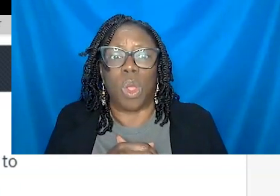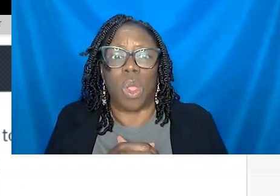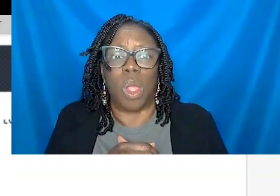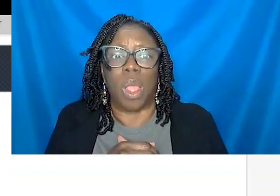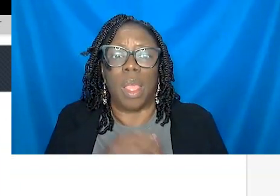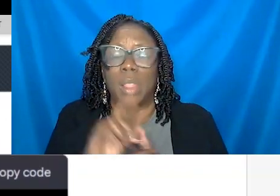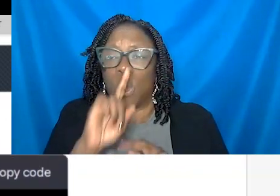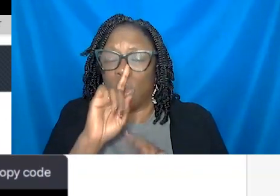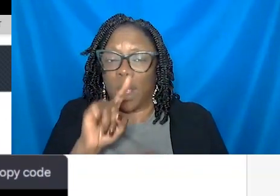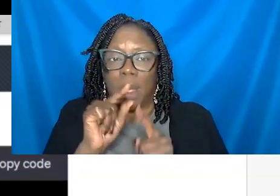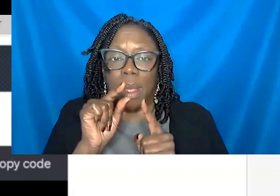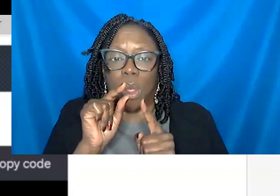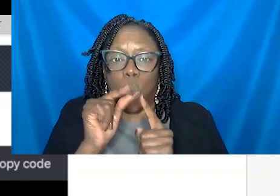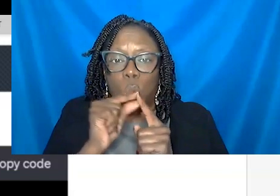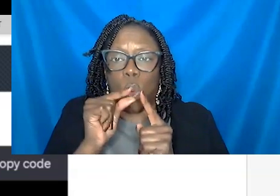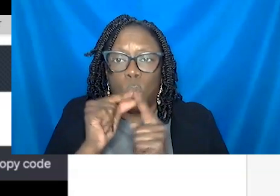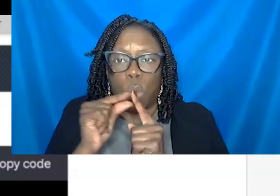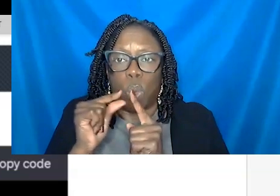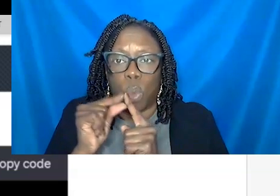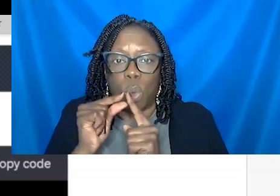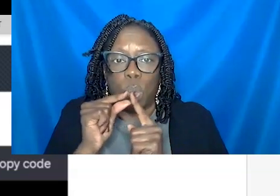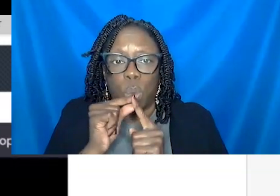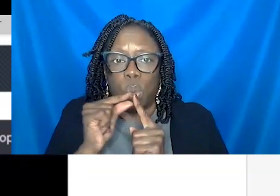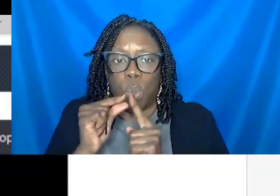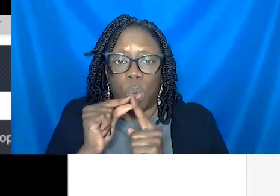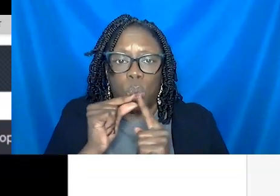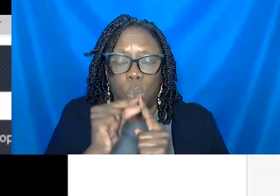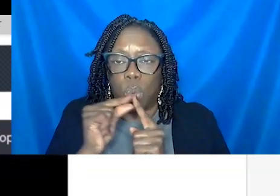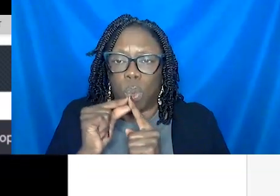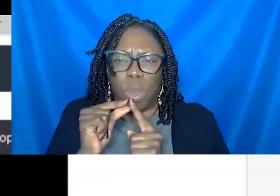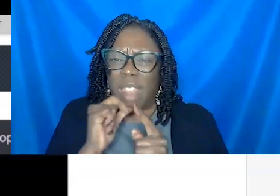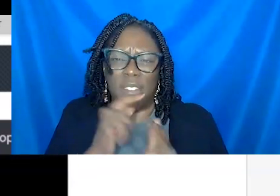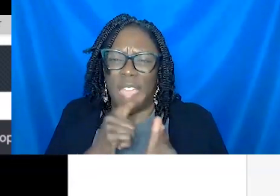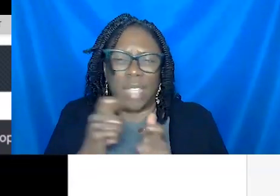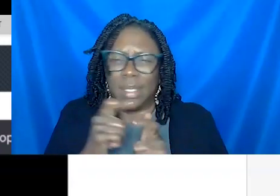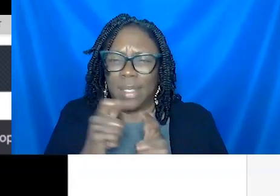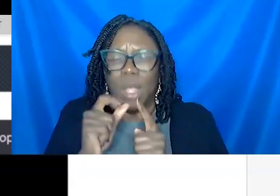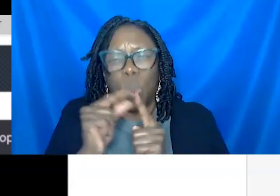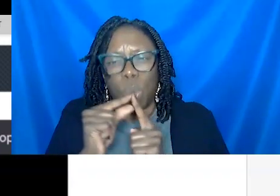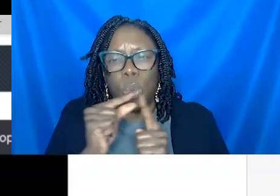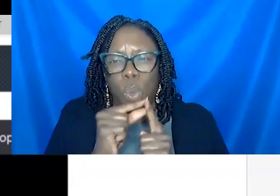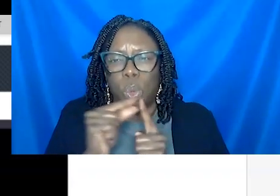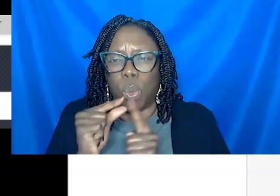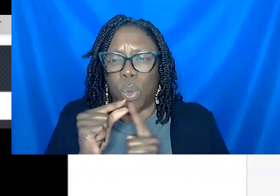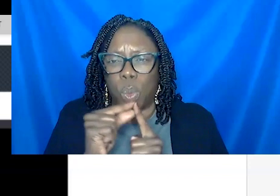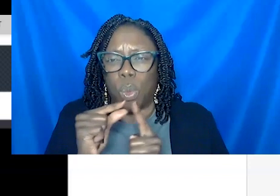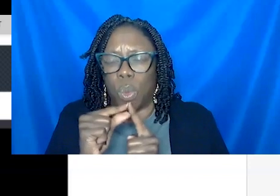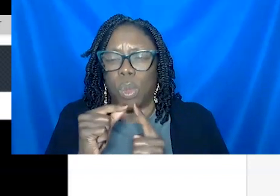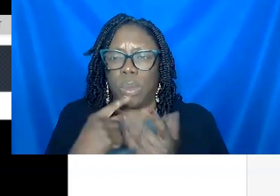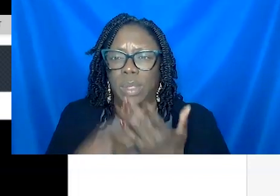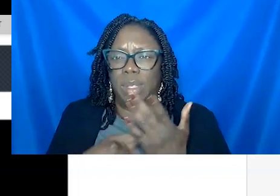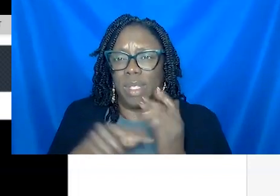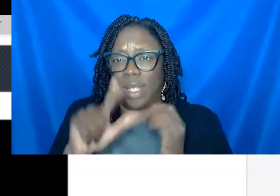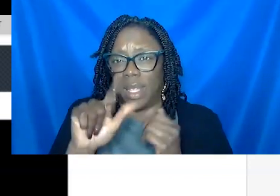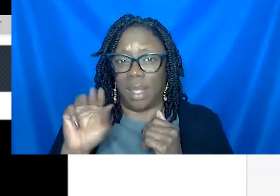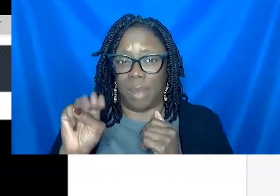time, once every like 2 or 3 words every second or so. This is one thing that we talked about right at the start